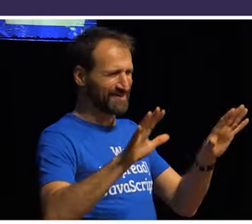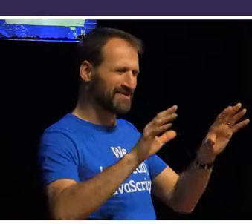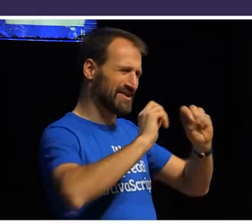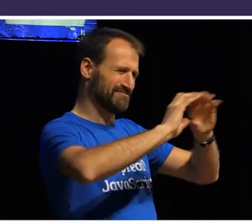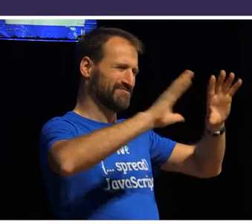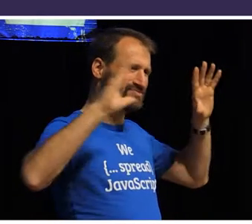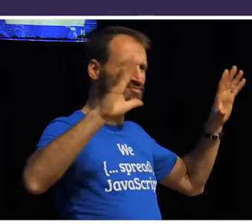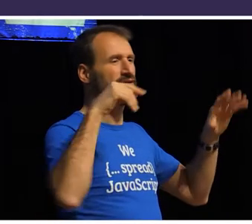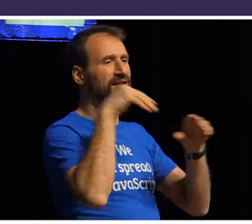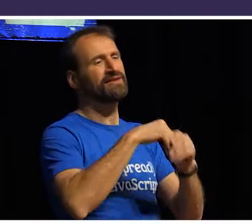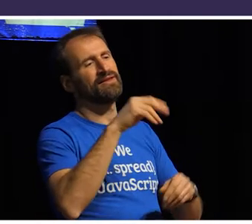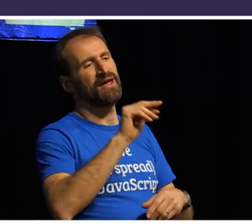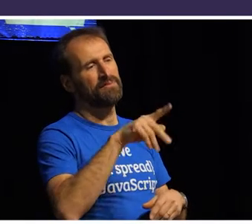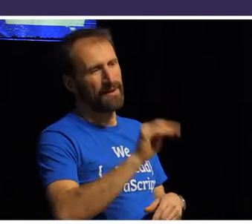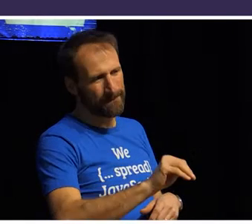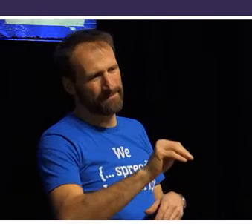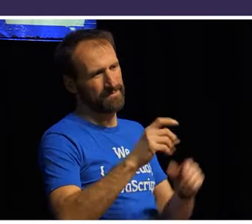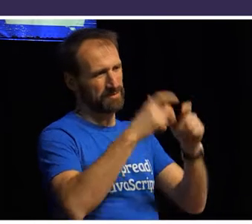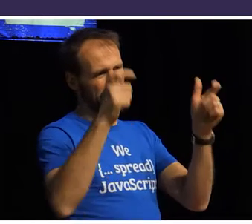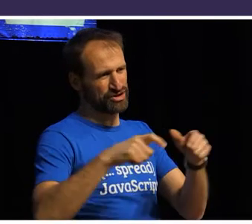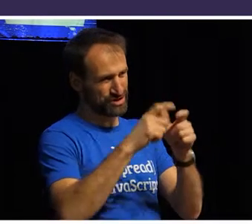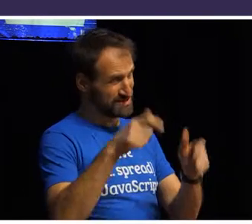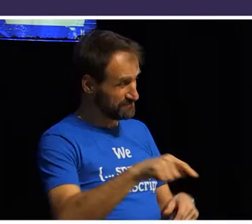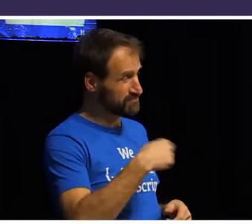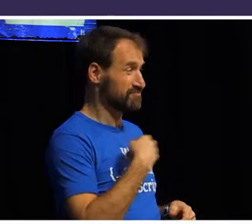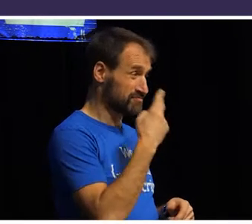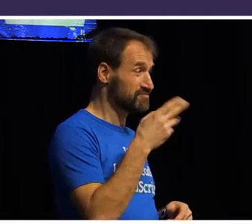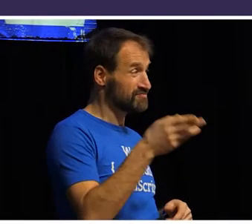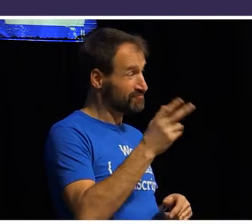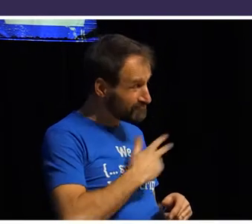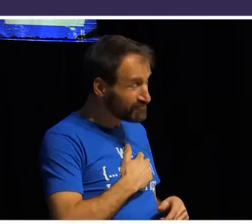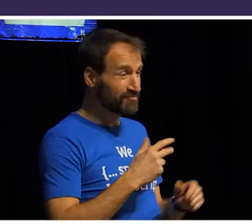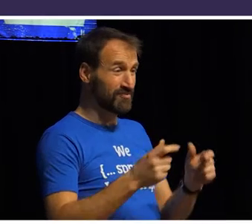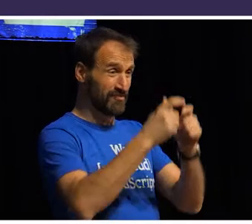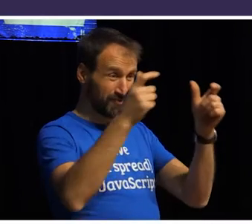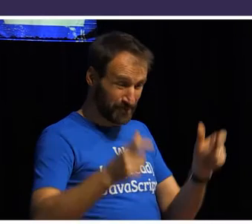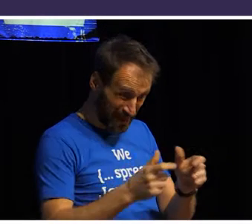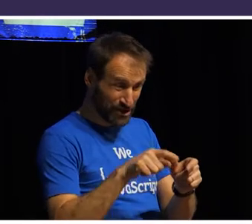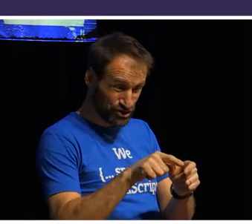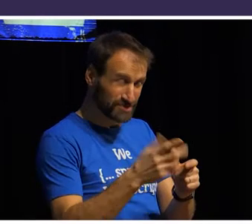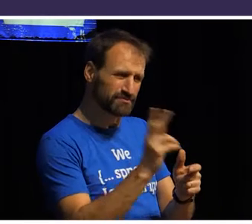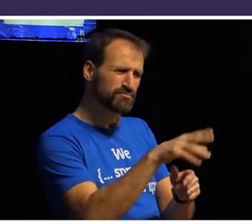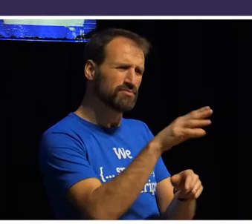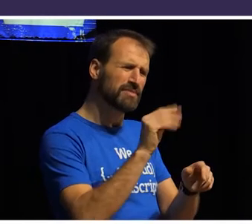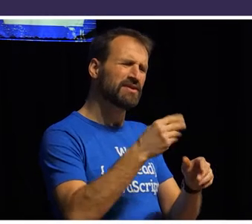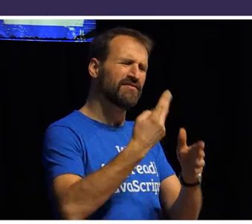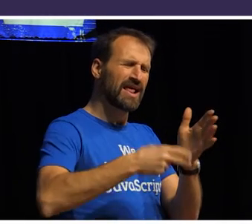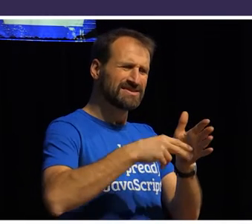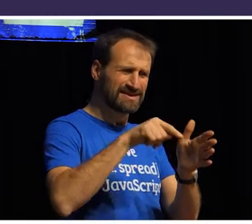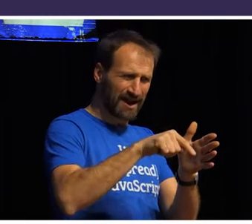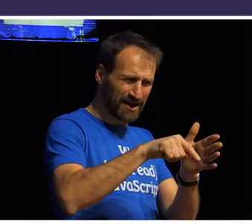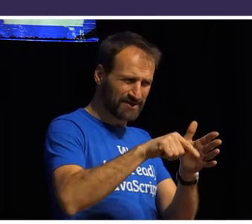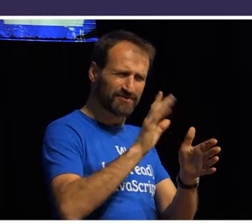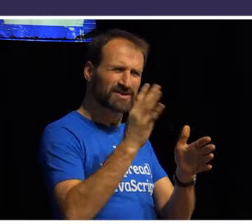find it more useful than fabricating an example these are real packages with real vulnerabilities then you may actually be using and has a bit of a dual purpose one of it one